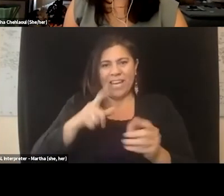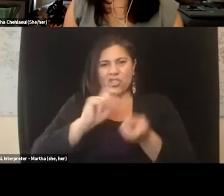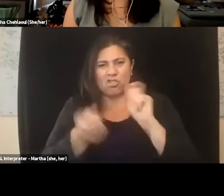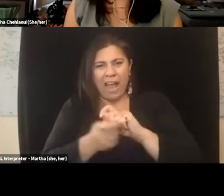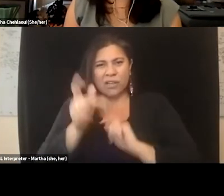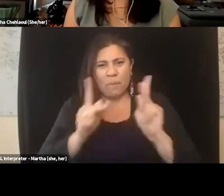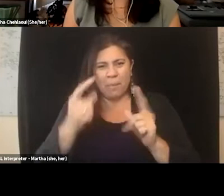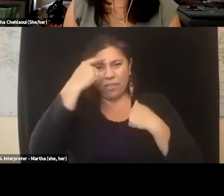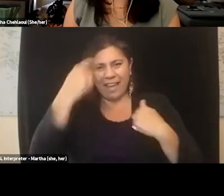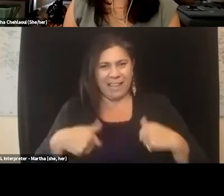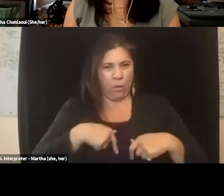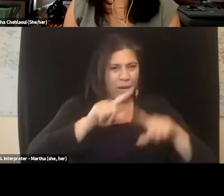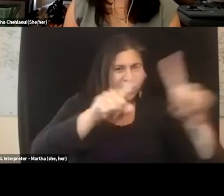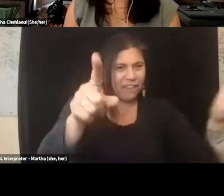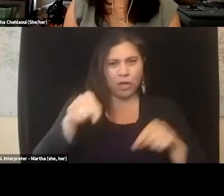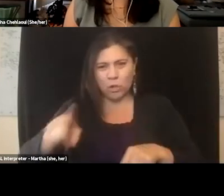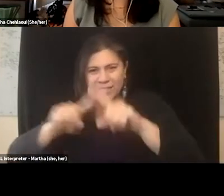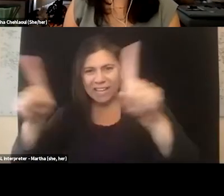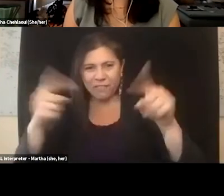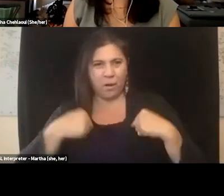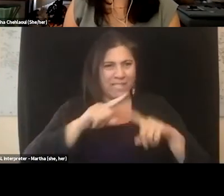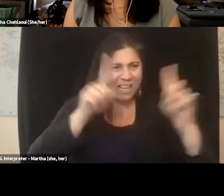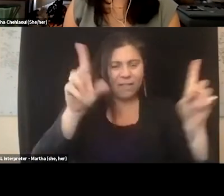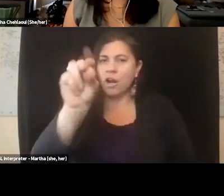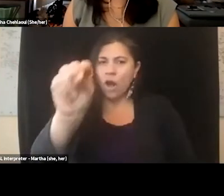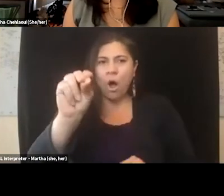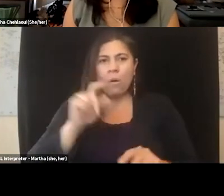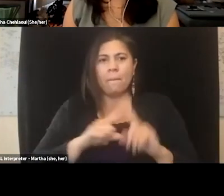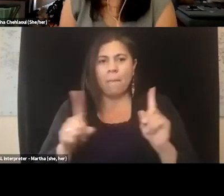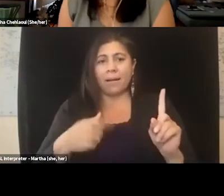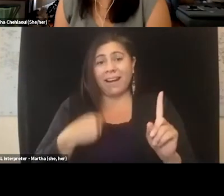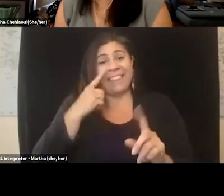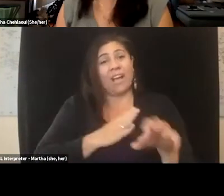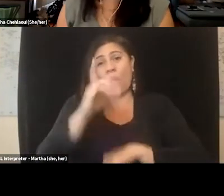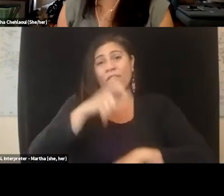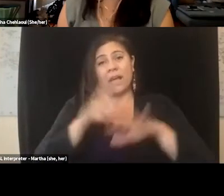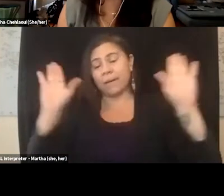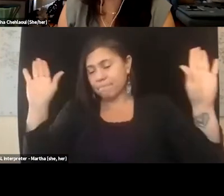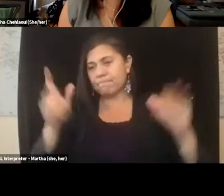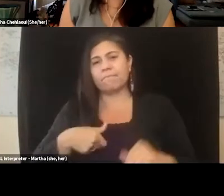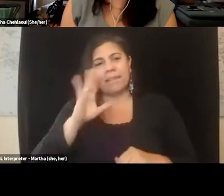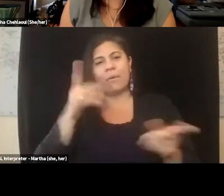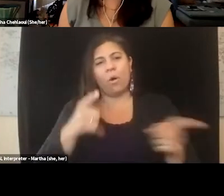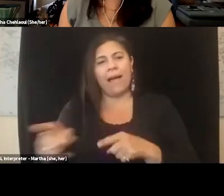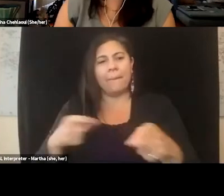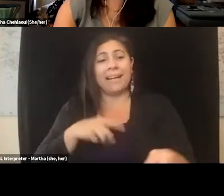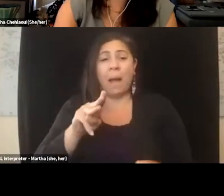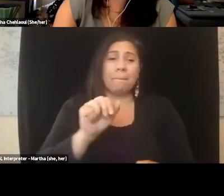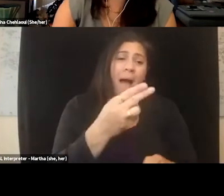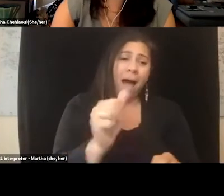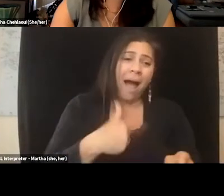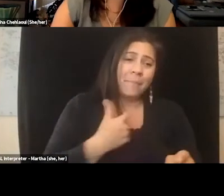everyday roles, I think that will happen incrementally. Sorry, Maha, but over time. Yeah. I know.